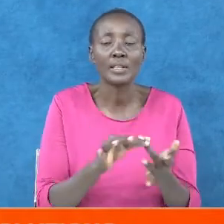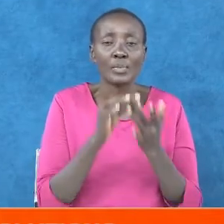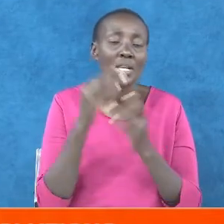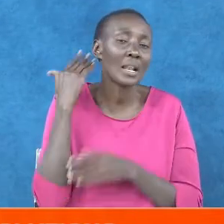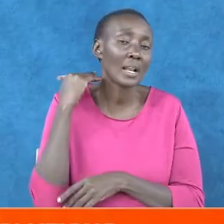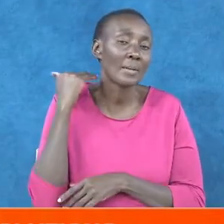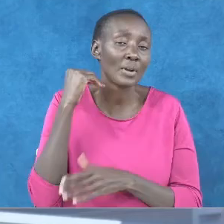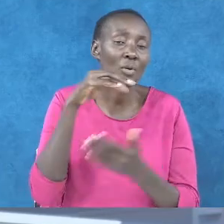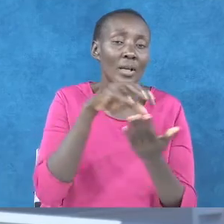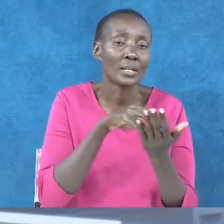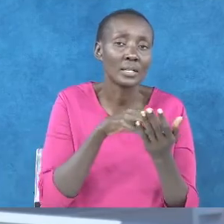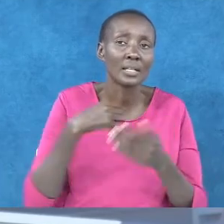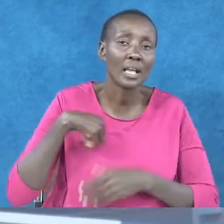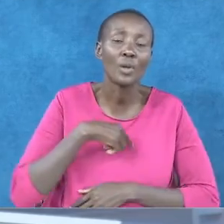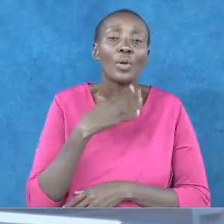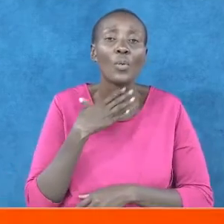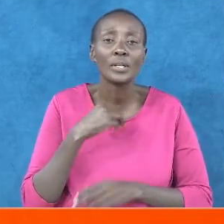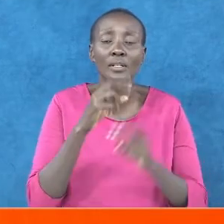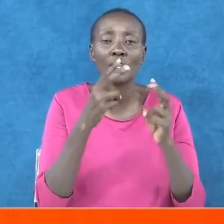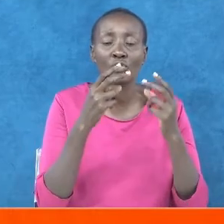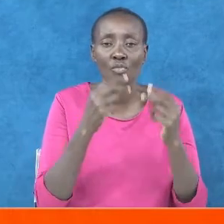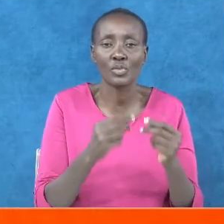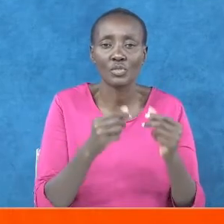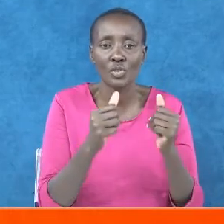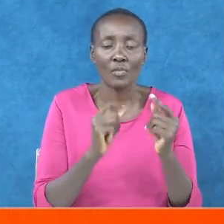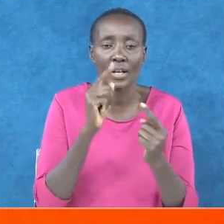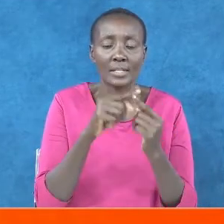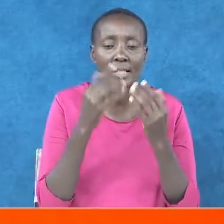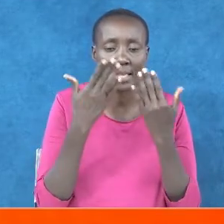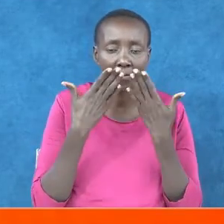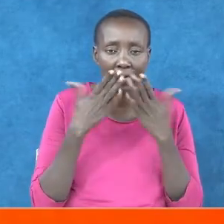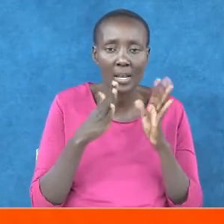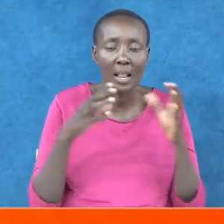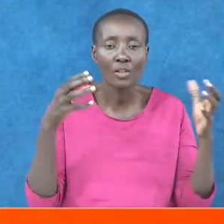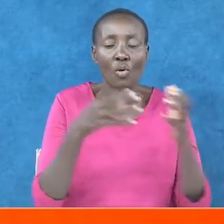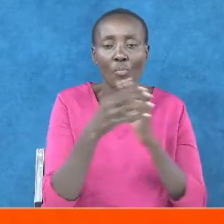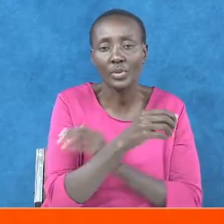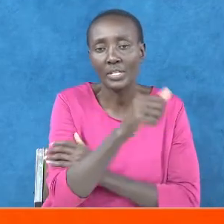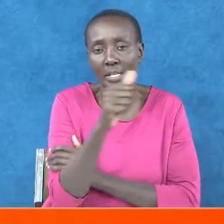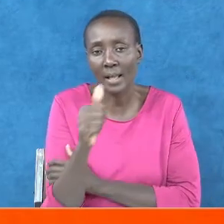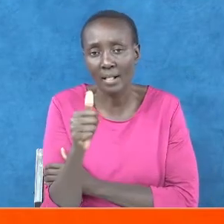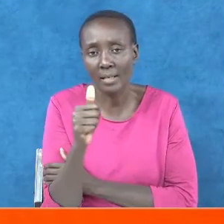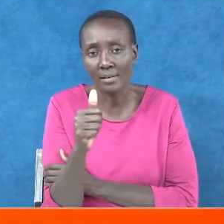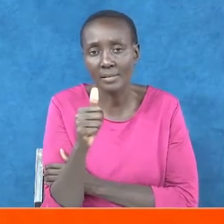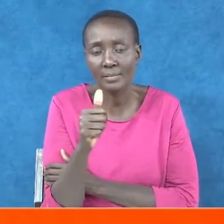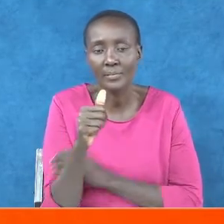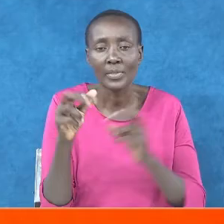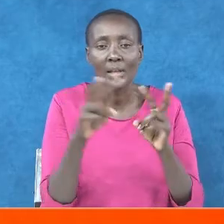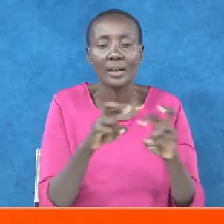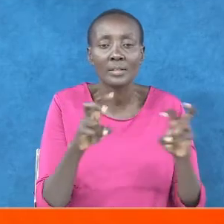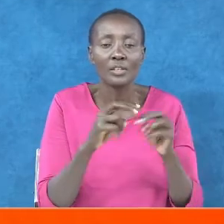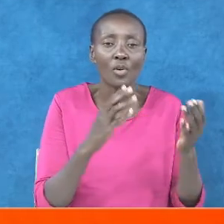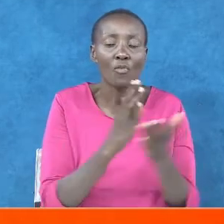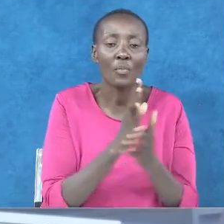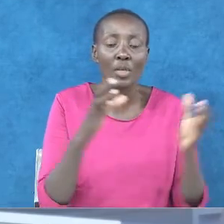criminal case, and we want a matter to be prosecuted to the end, in some communities, studies have shown that these